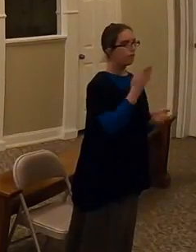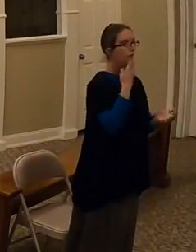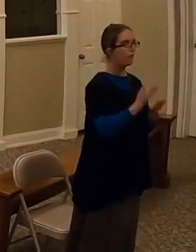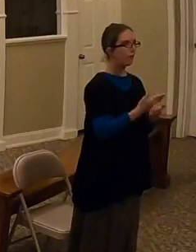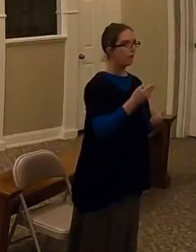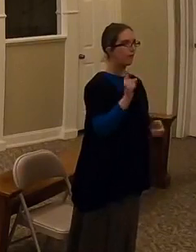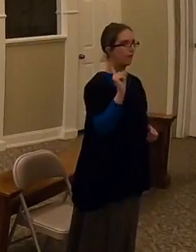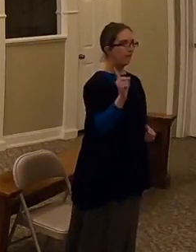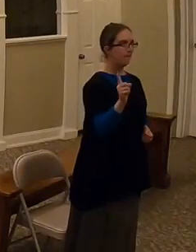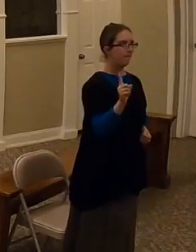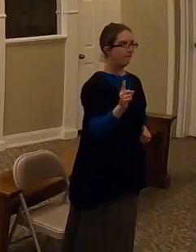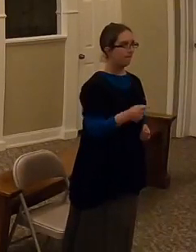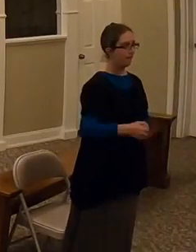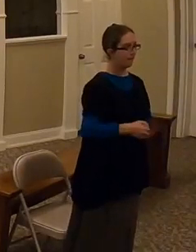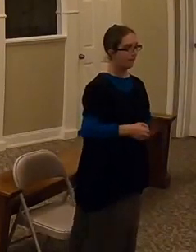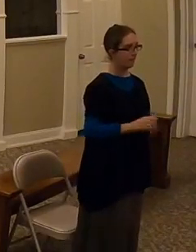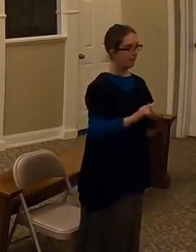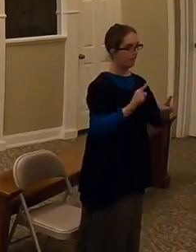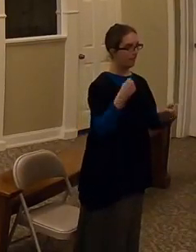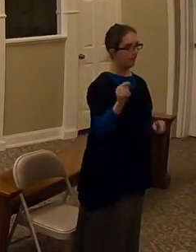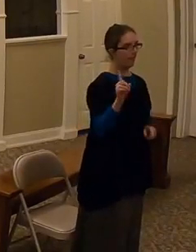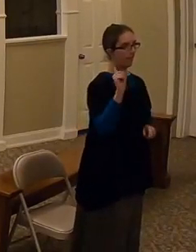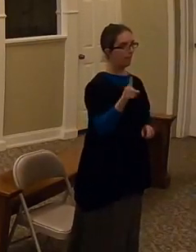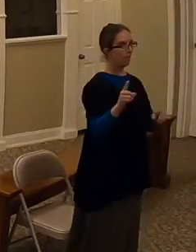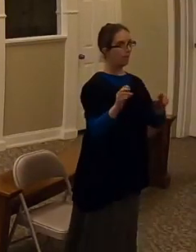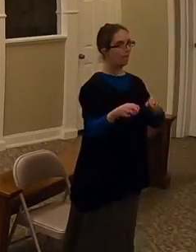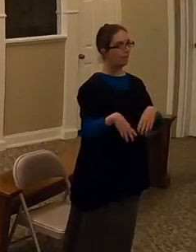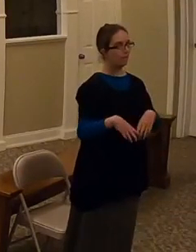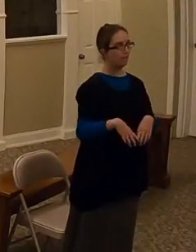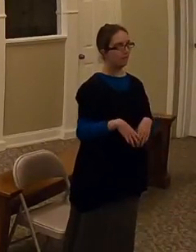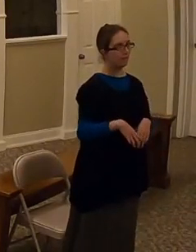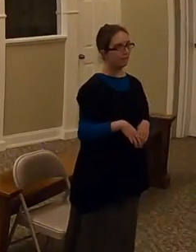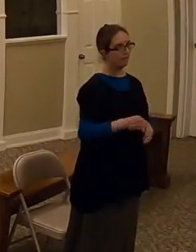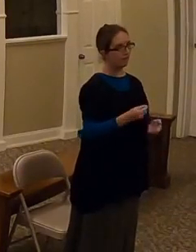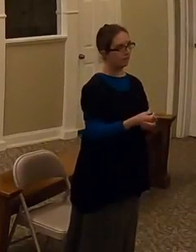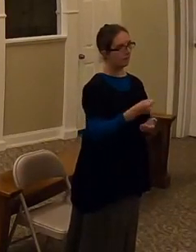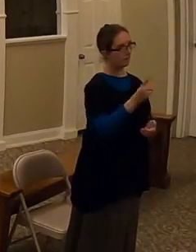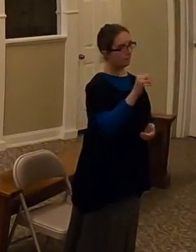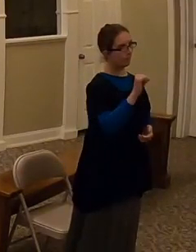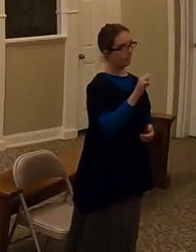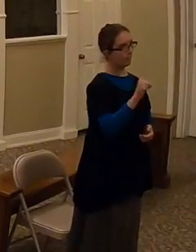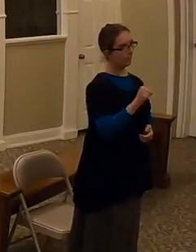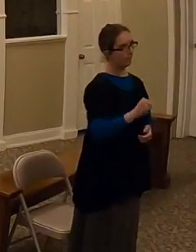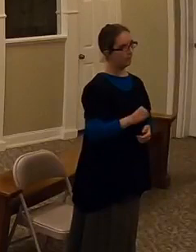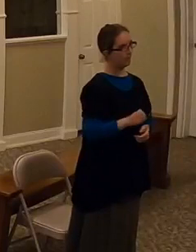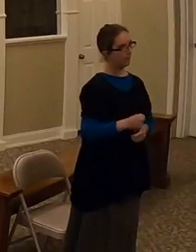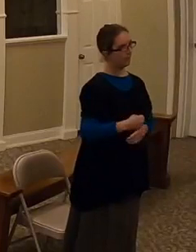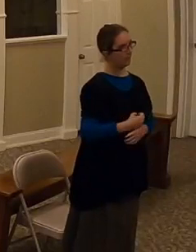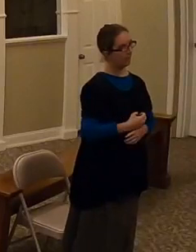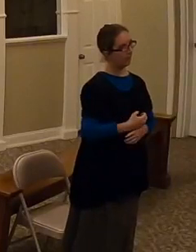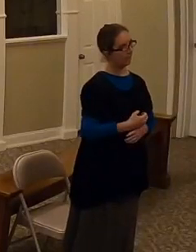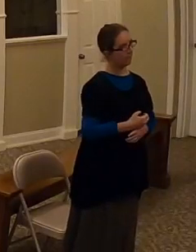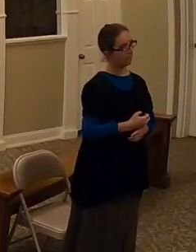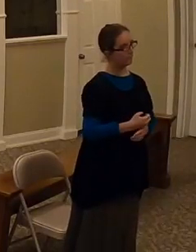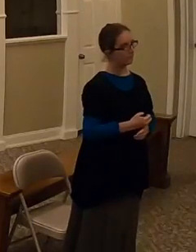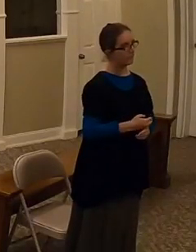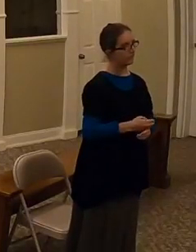ones. Except for the one time we didn't, and God, I went and bought a diesel, whatever was thinking, I don't have a